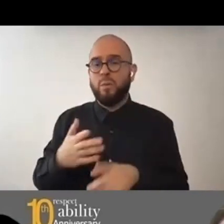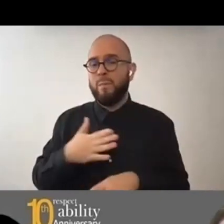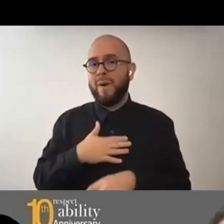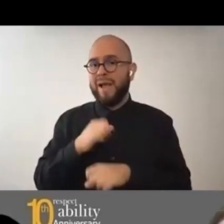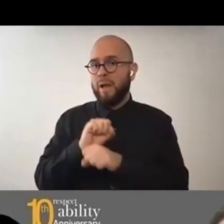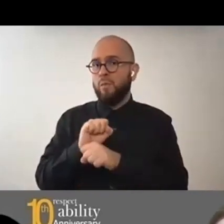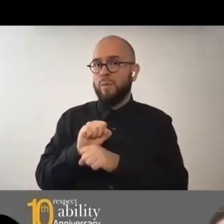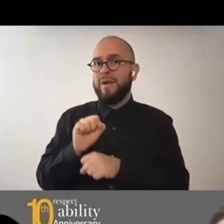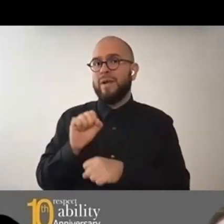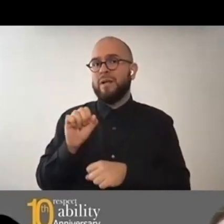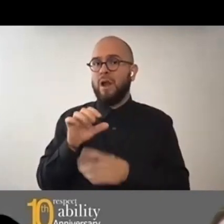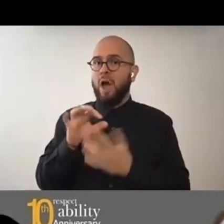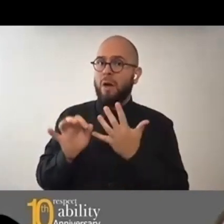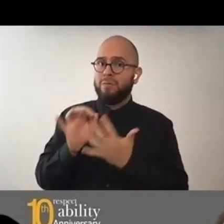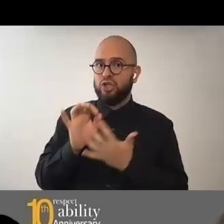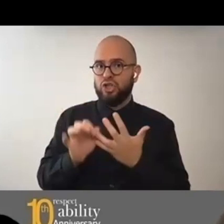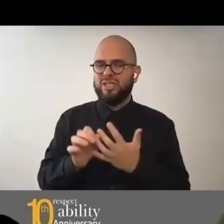at